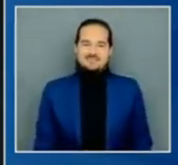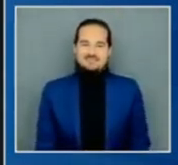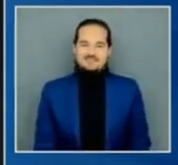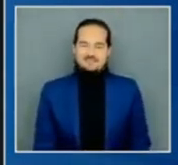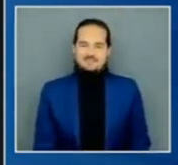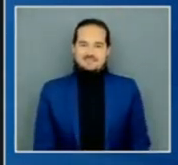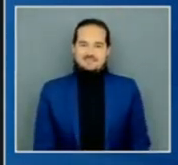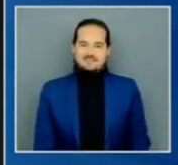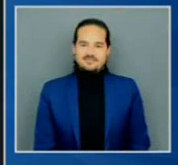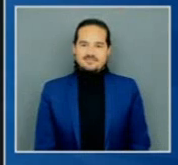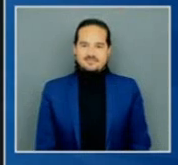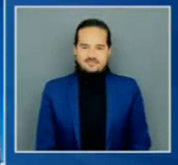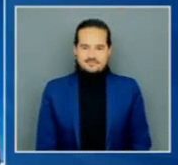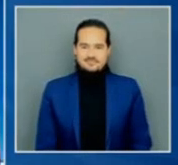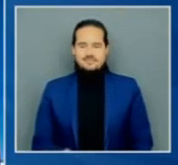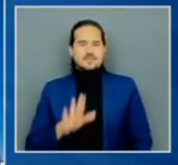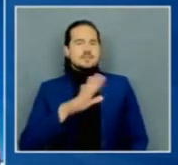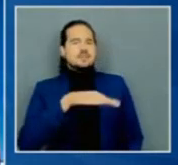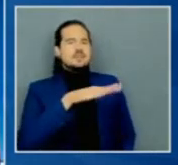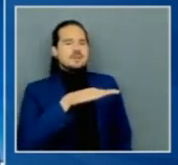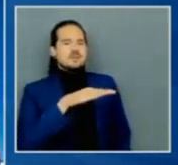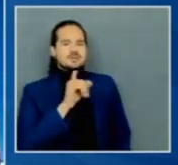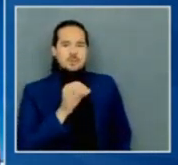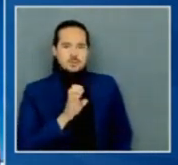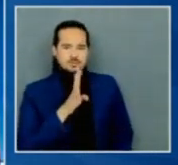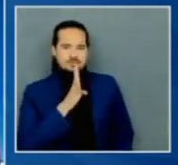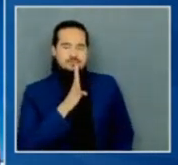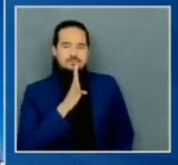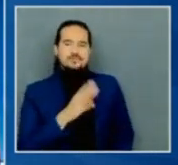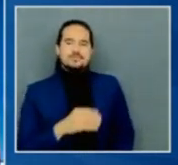Thank you. By the way, I